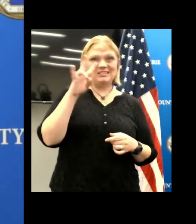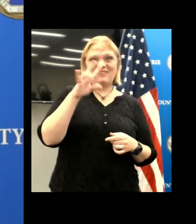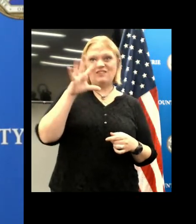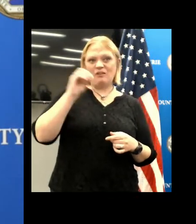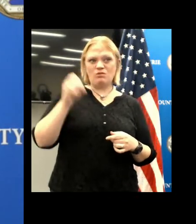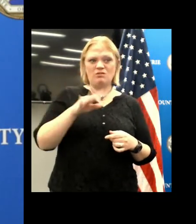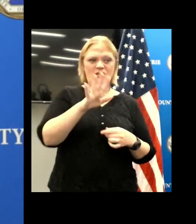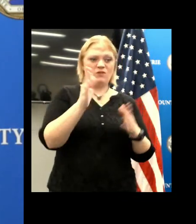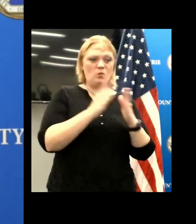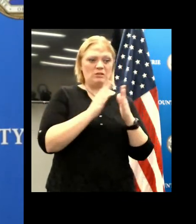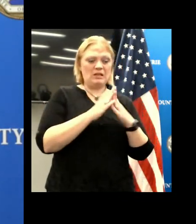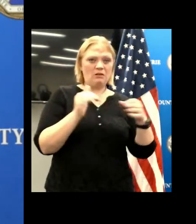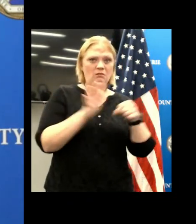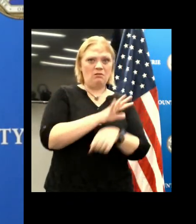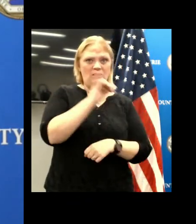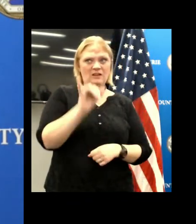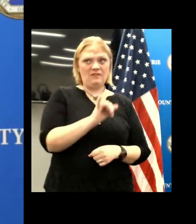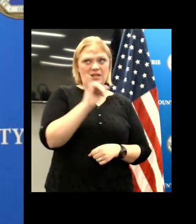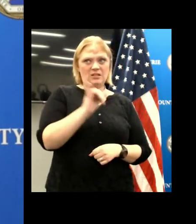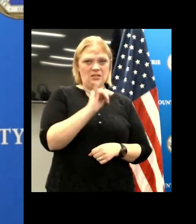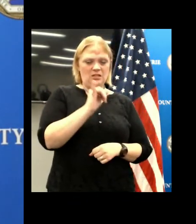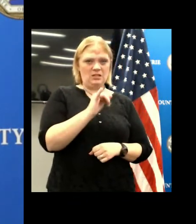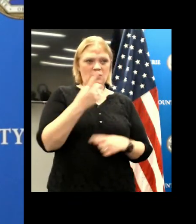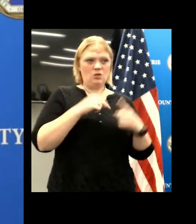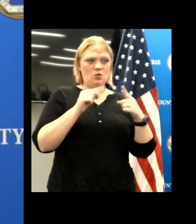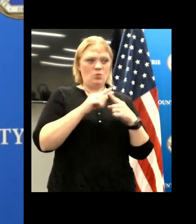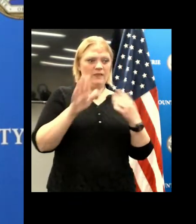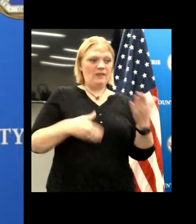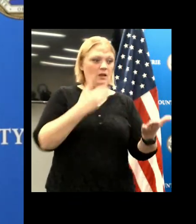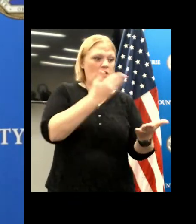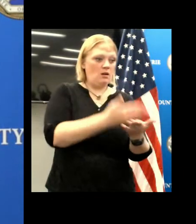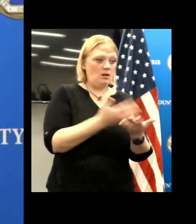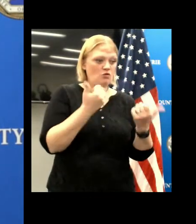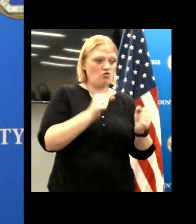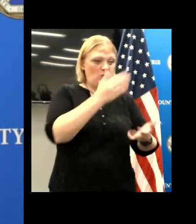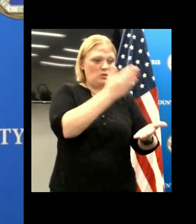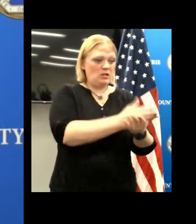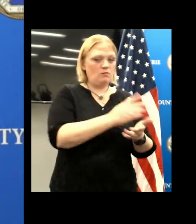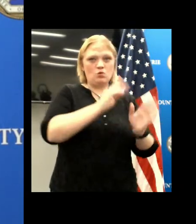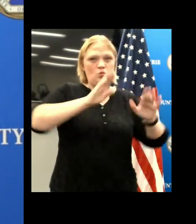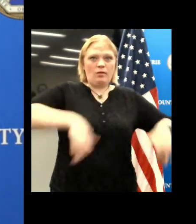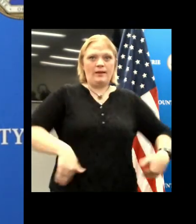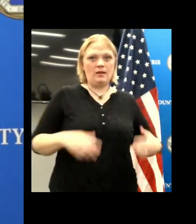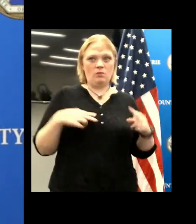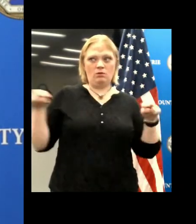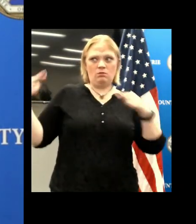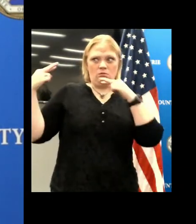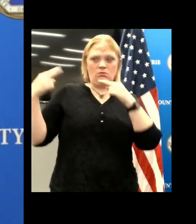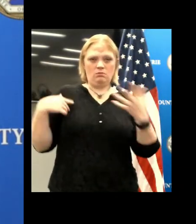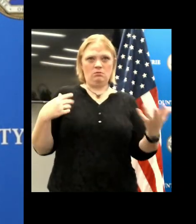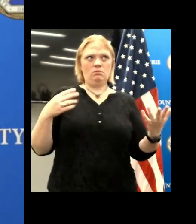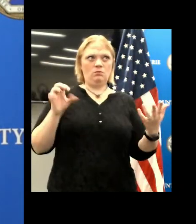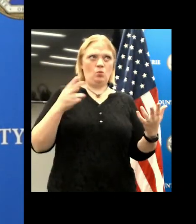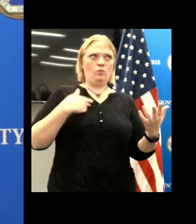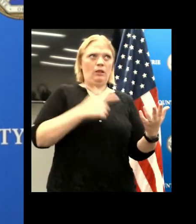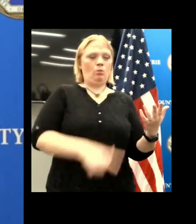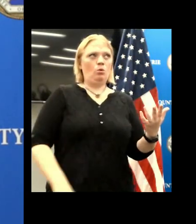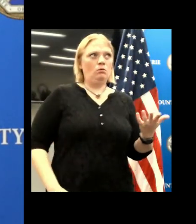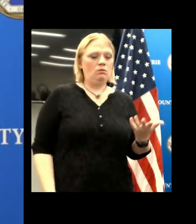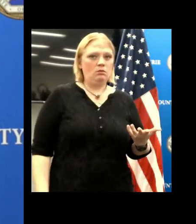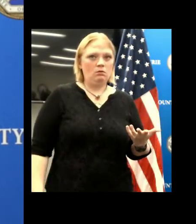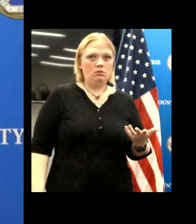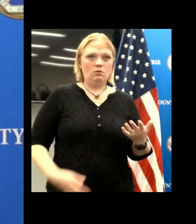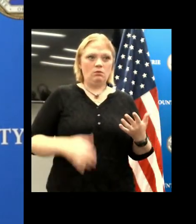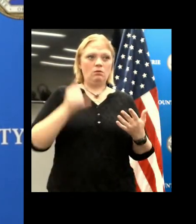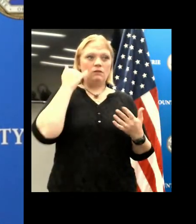towns are infected. By the time they get there and try to stem the tide, it's too late. We looked at each other and we were like, oh my Lord. Because